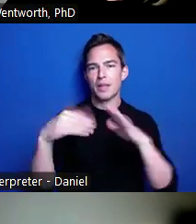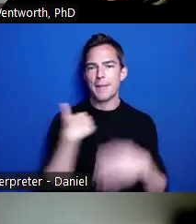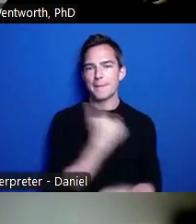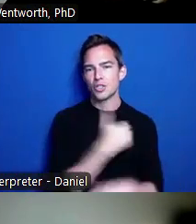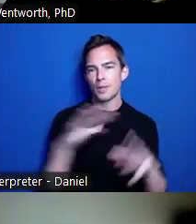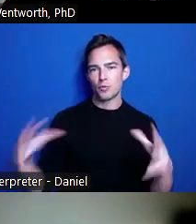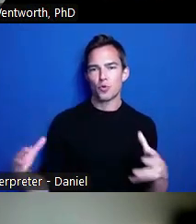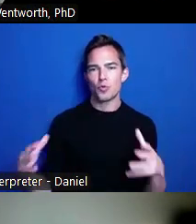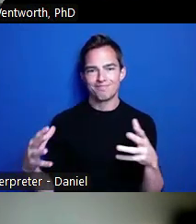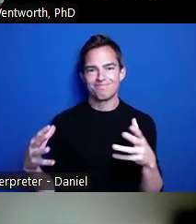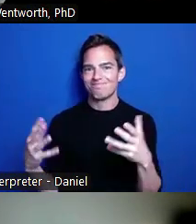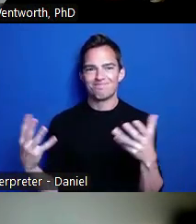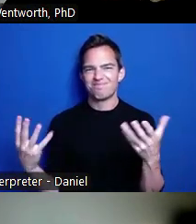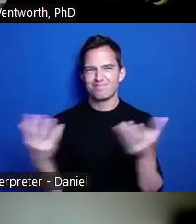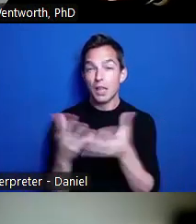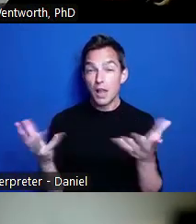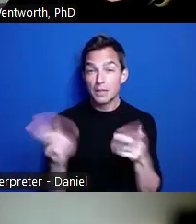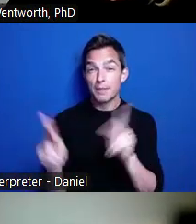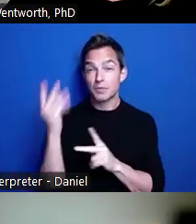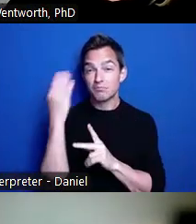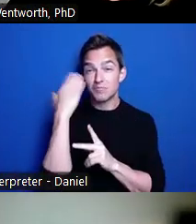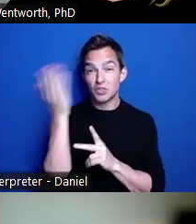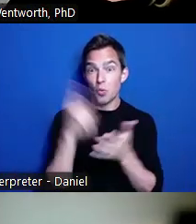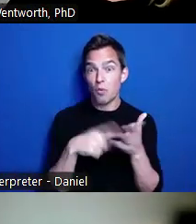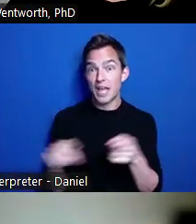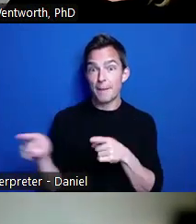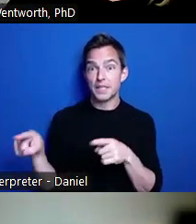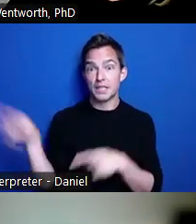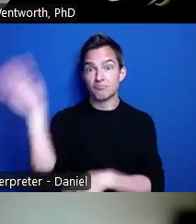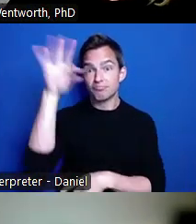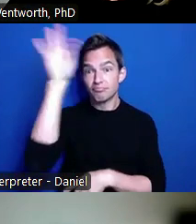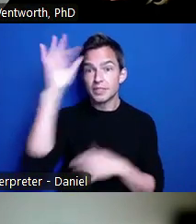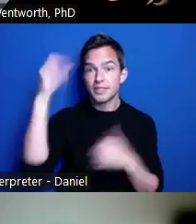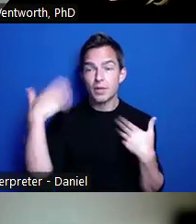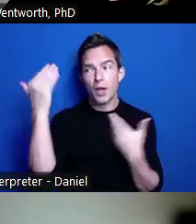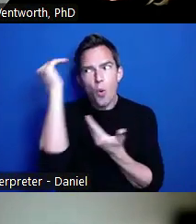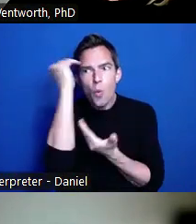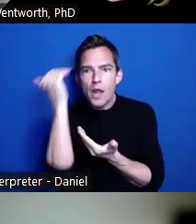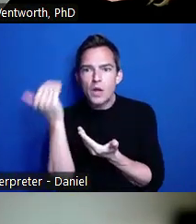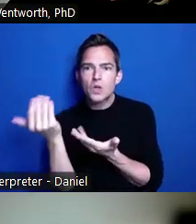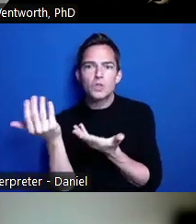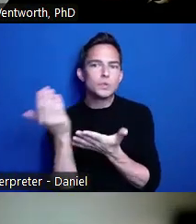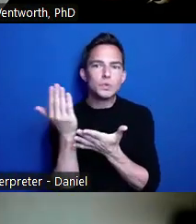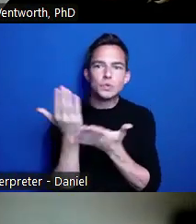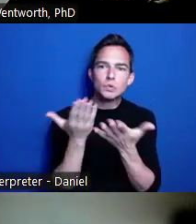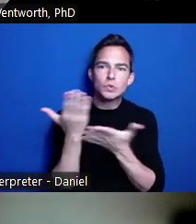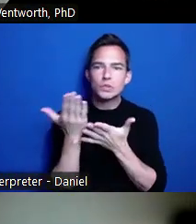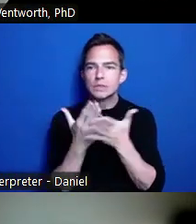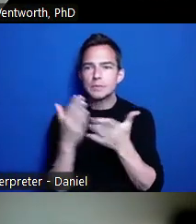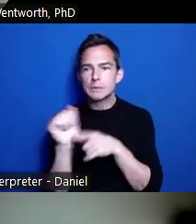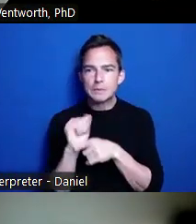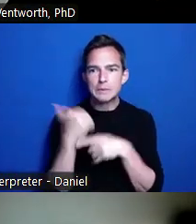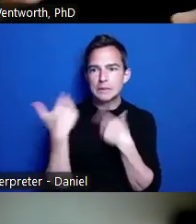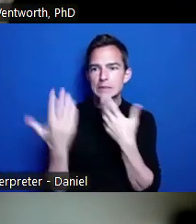lot of folks who didn't really know what was happening in their organization, although they were aware there were practices. And so I think it seems like